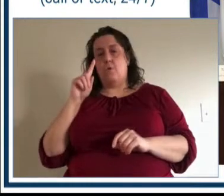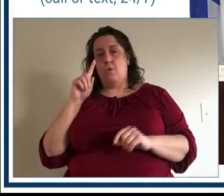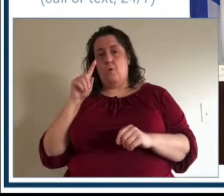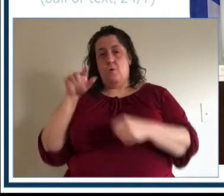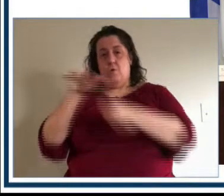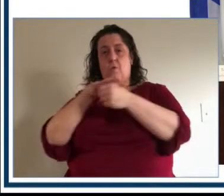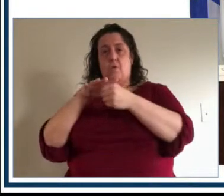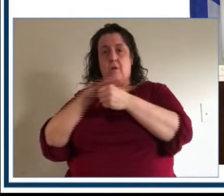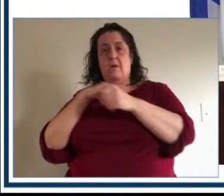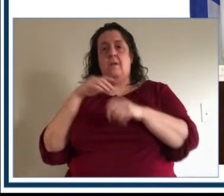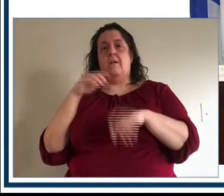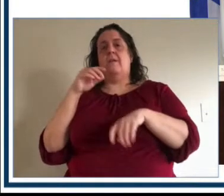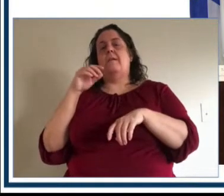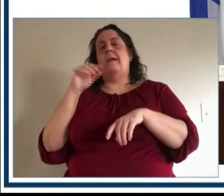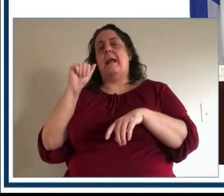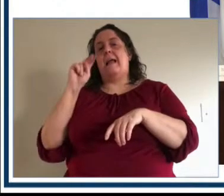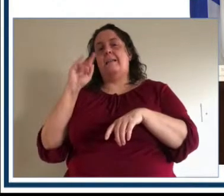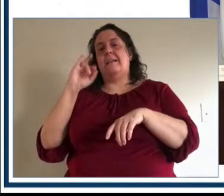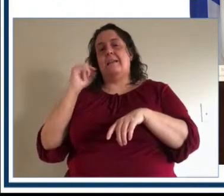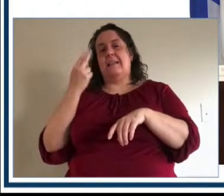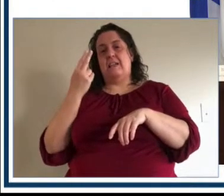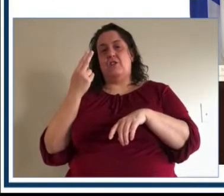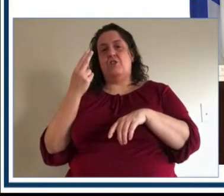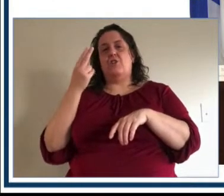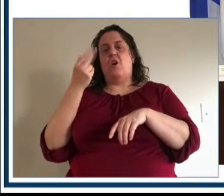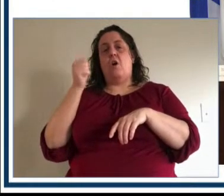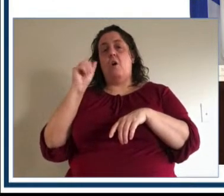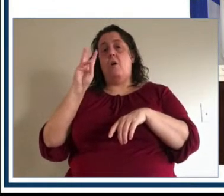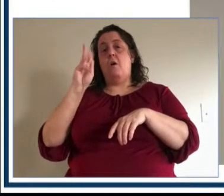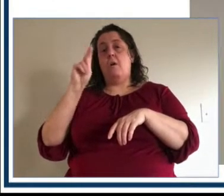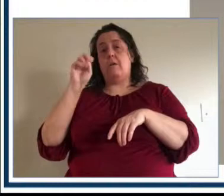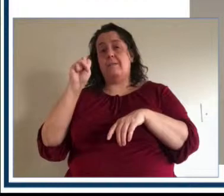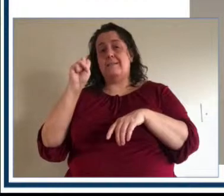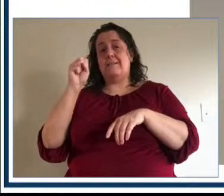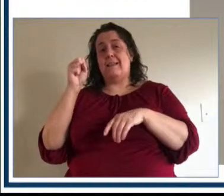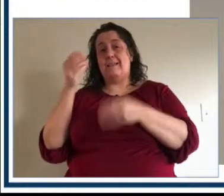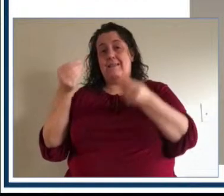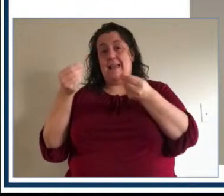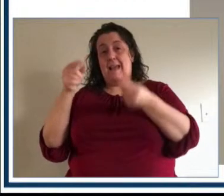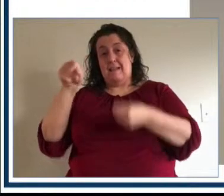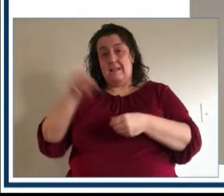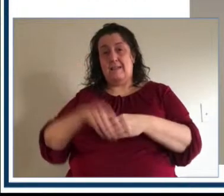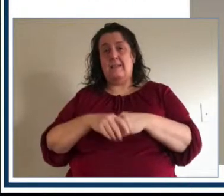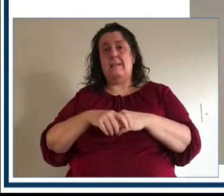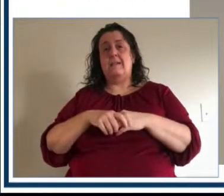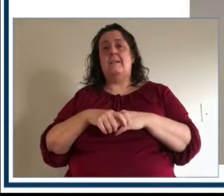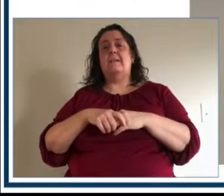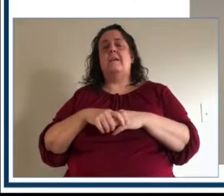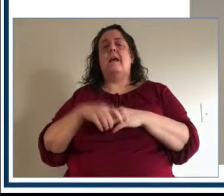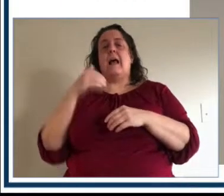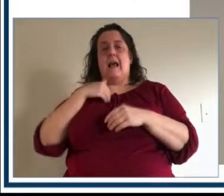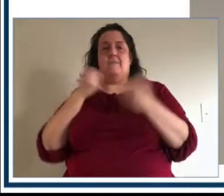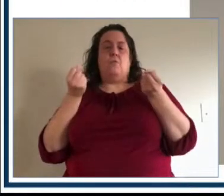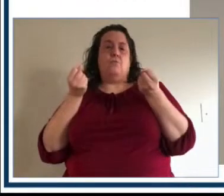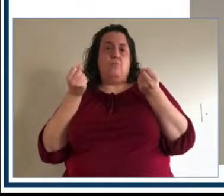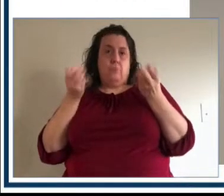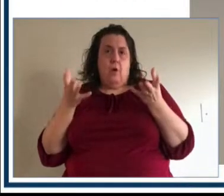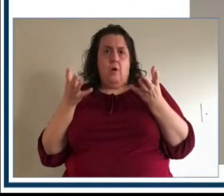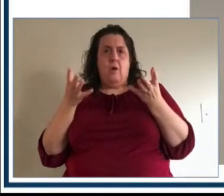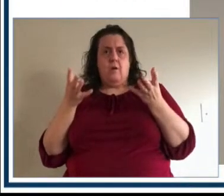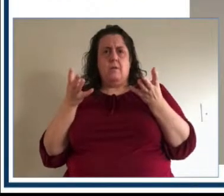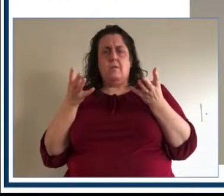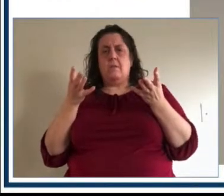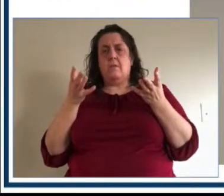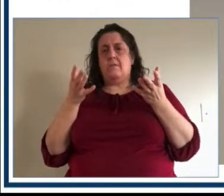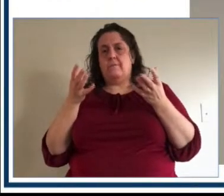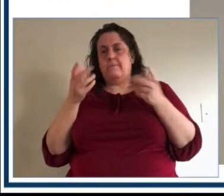there? Well, we have a whole series of measures that are applied in terms of when there's